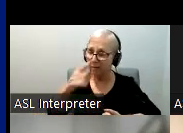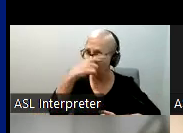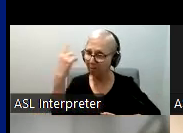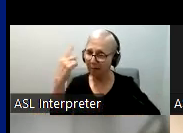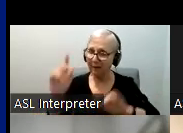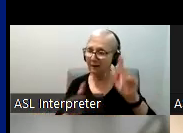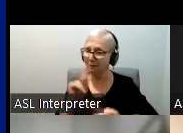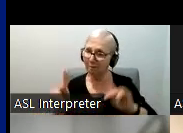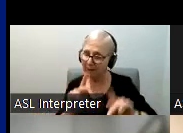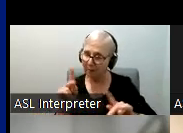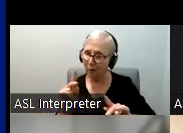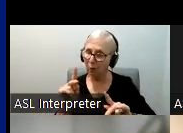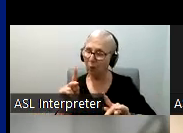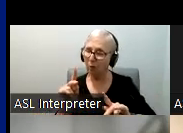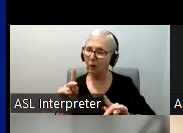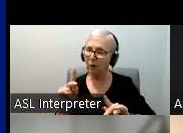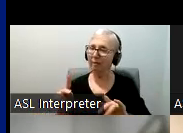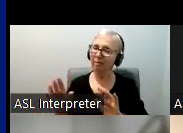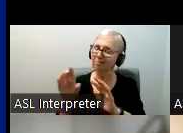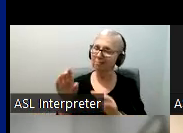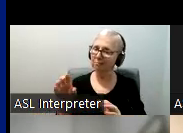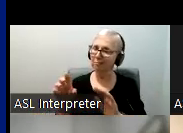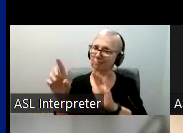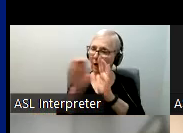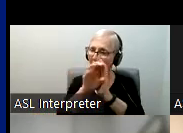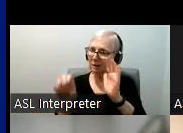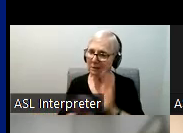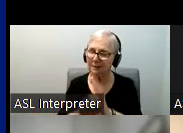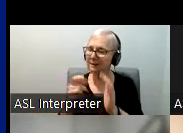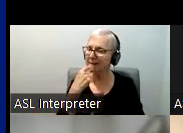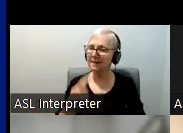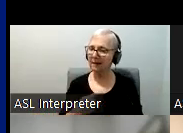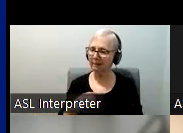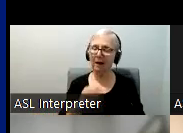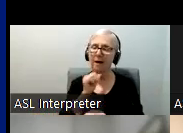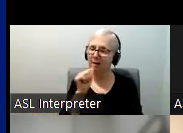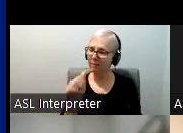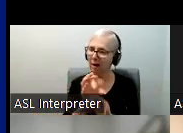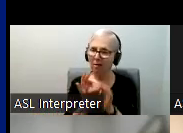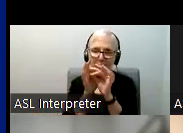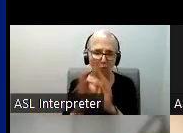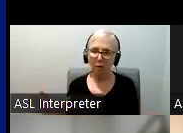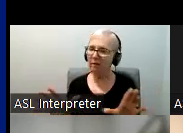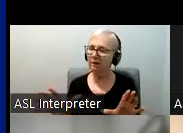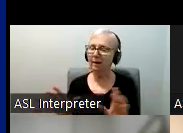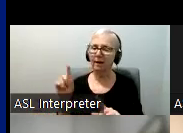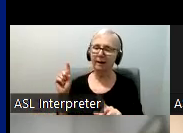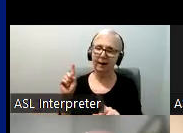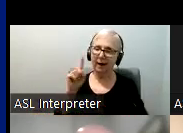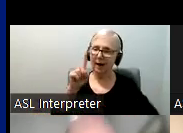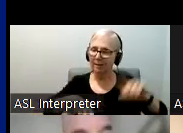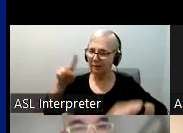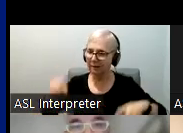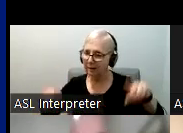when the Constitution is still telling me that I am not worth anything, and I am at every single diverse